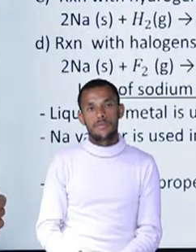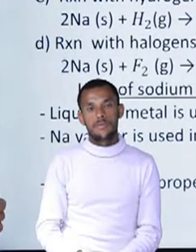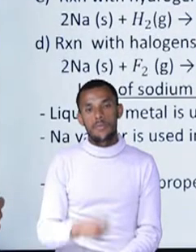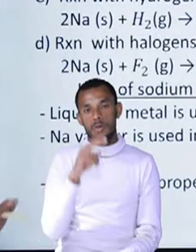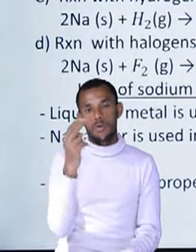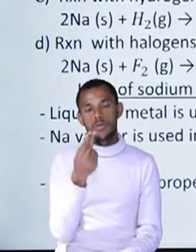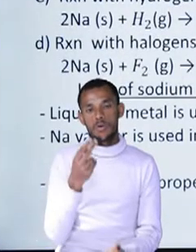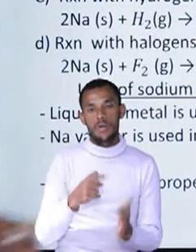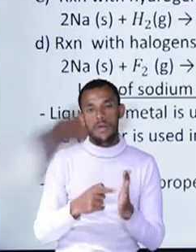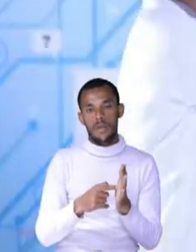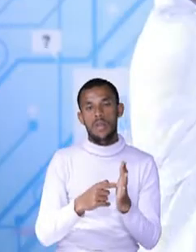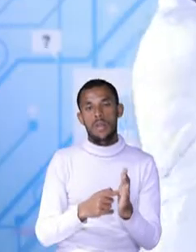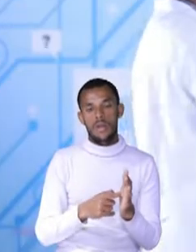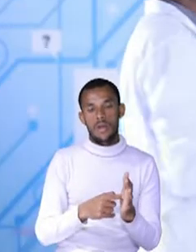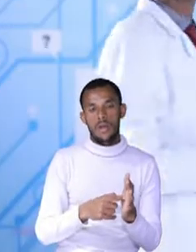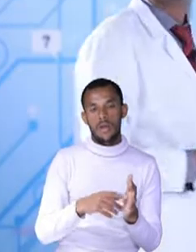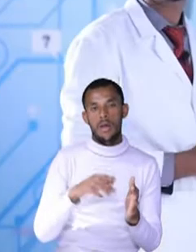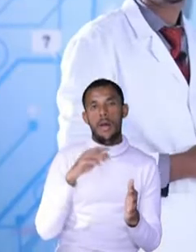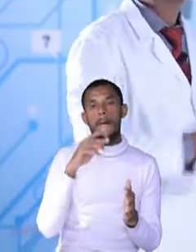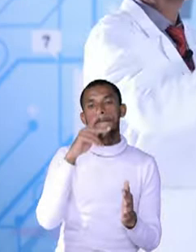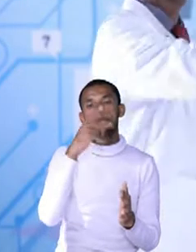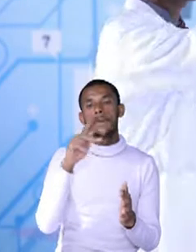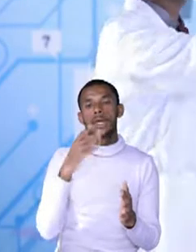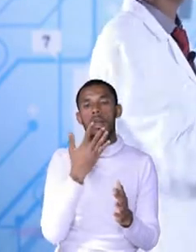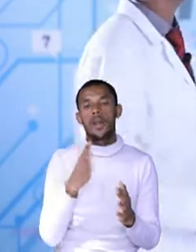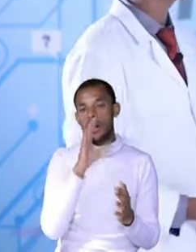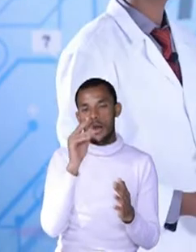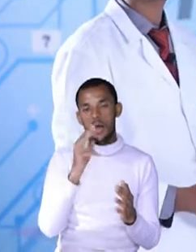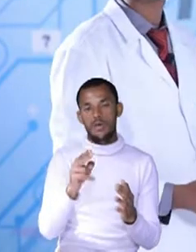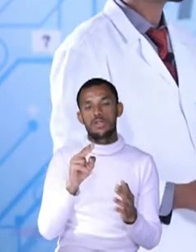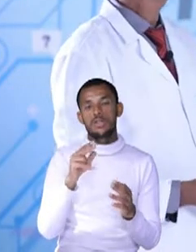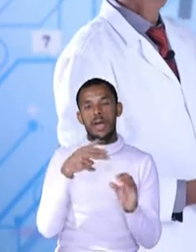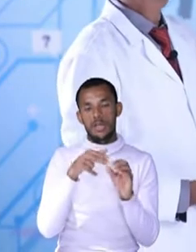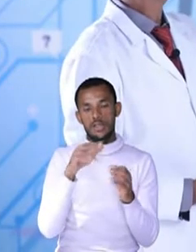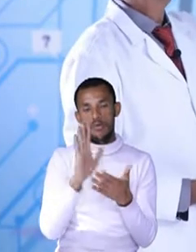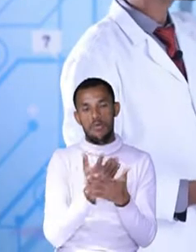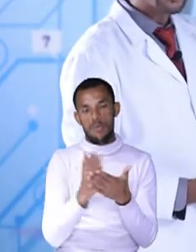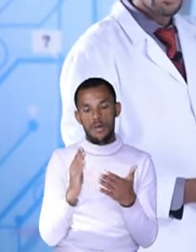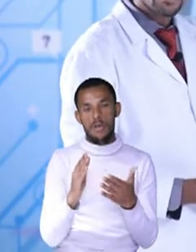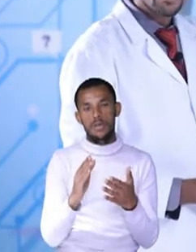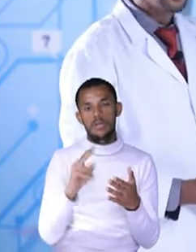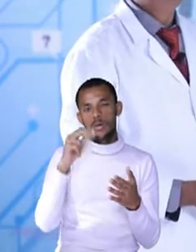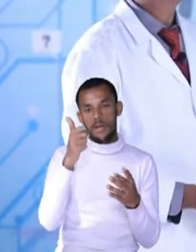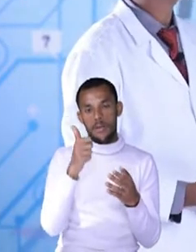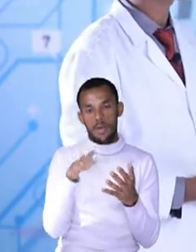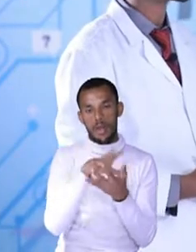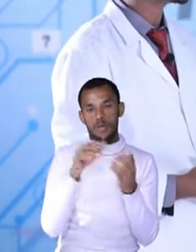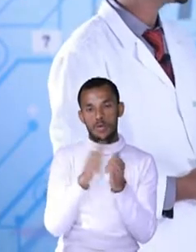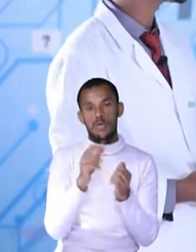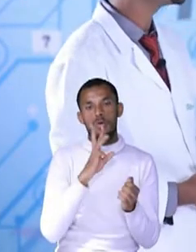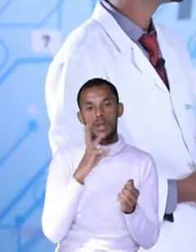By using soft indicator like phenolphthalein, pink color can be formed and hydrogen gases are evolved. Therefore, sodium react with water, it gives